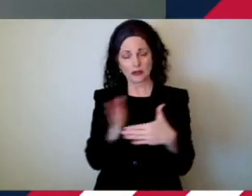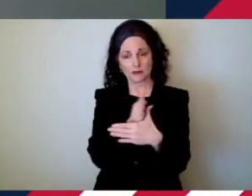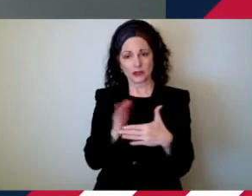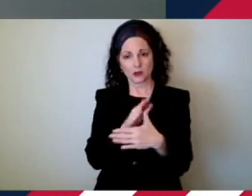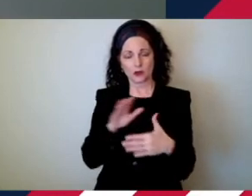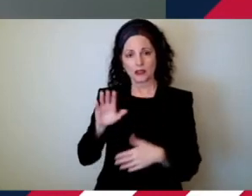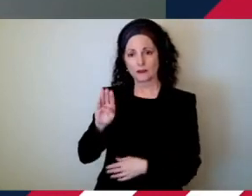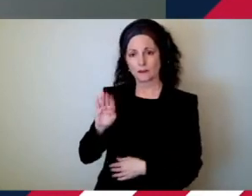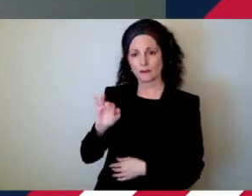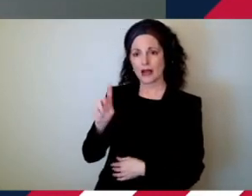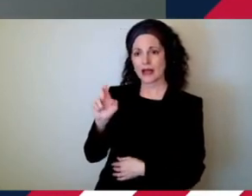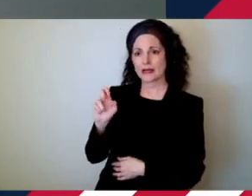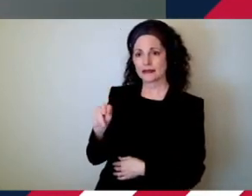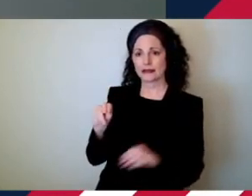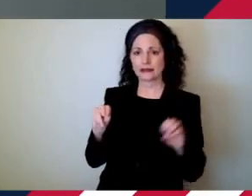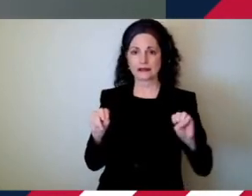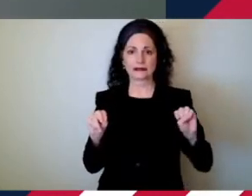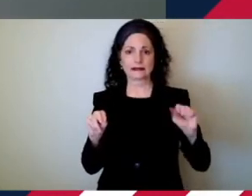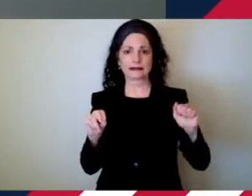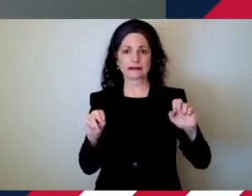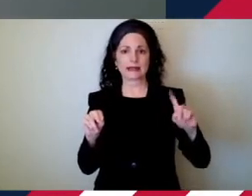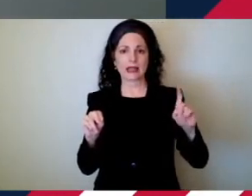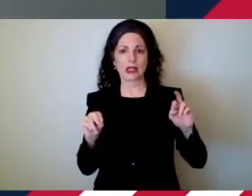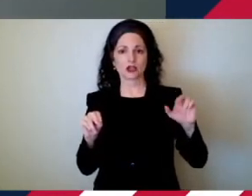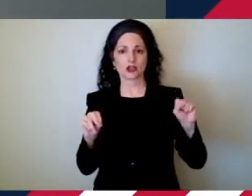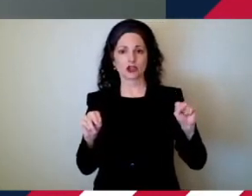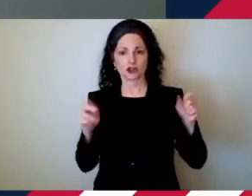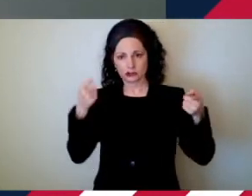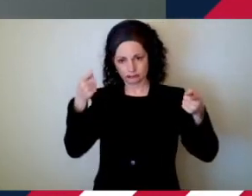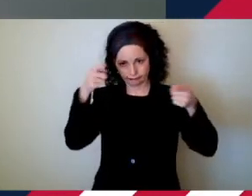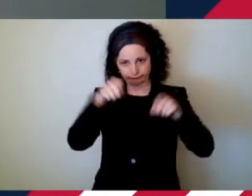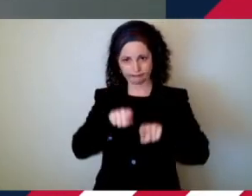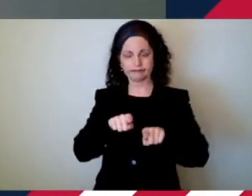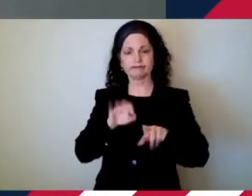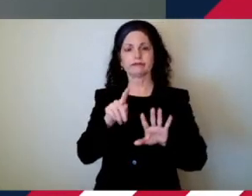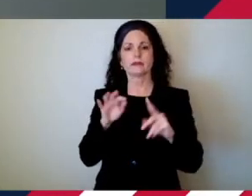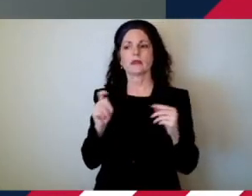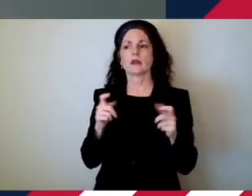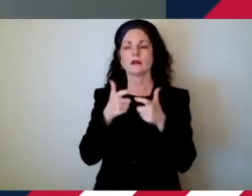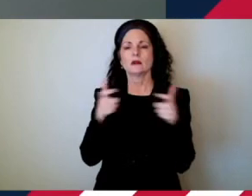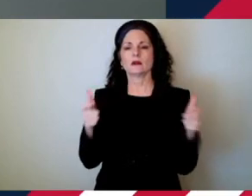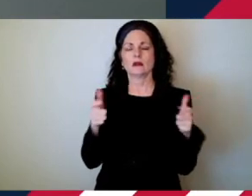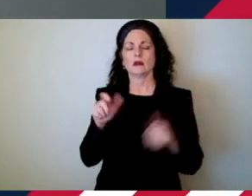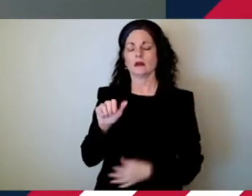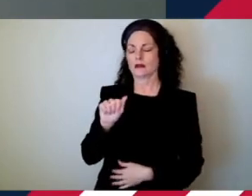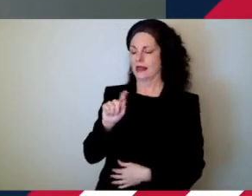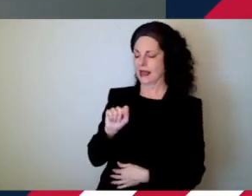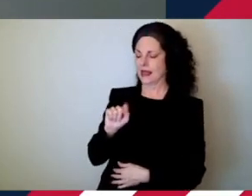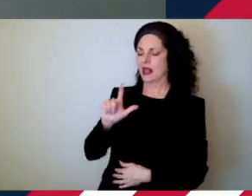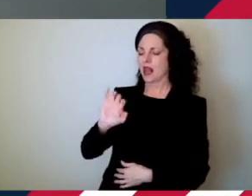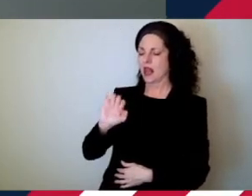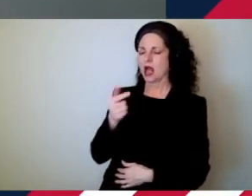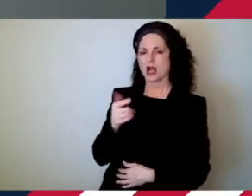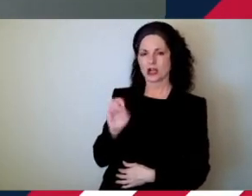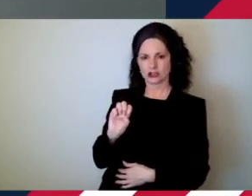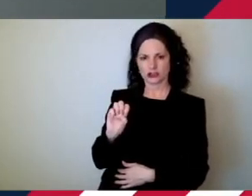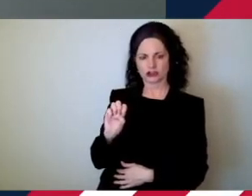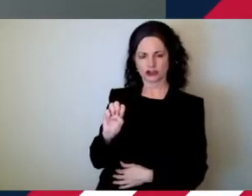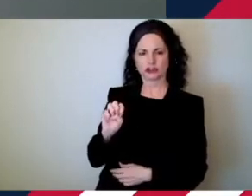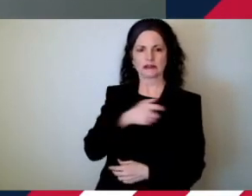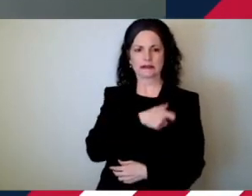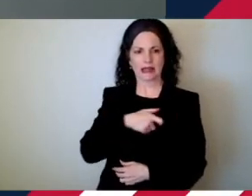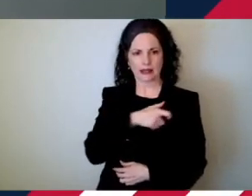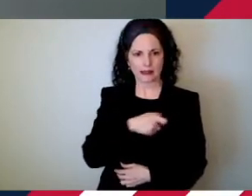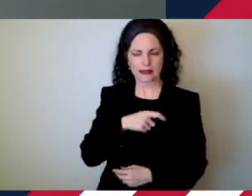the allocation of statewide delegates, the at-large and PLEO delegates, and standing committee members following